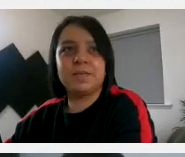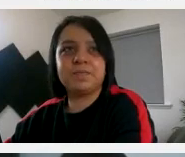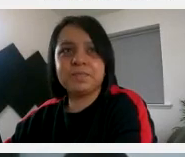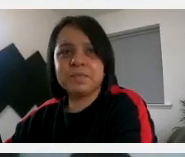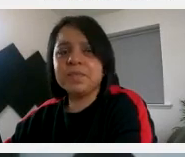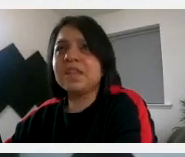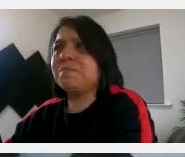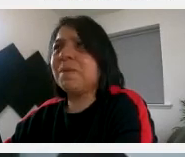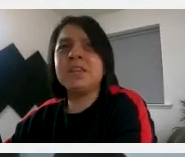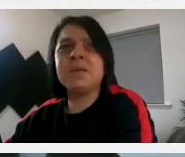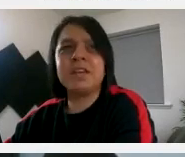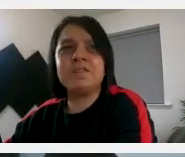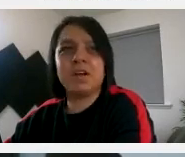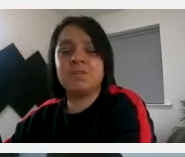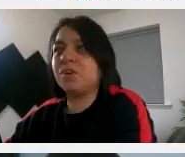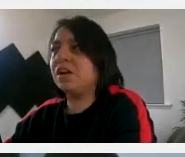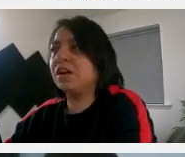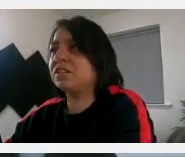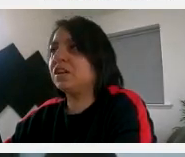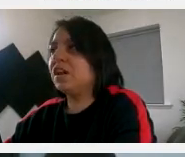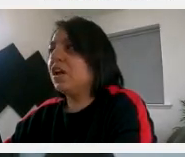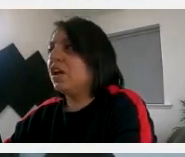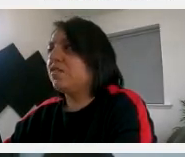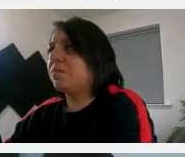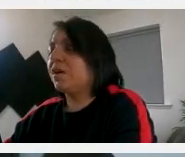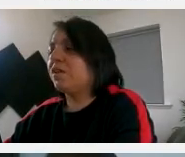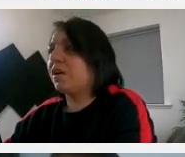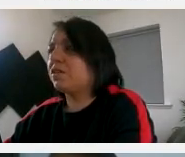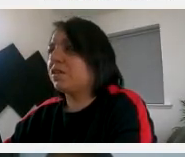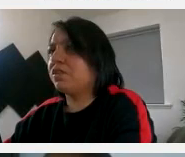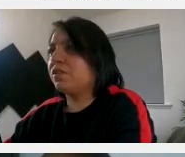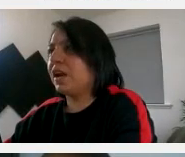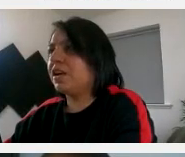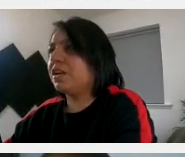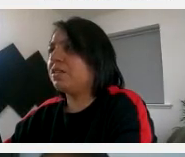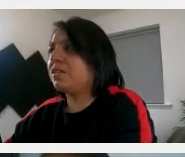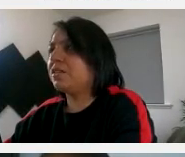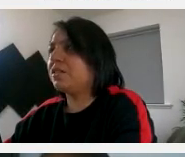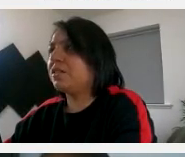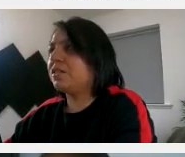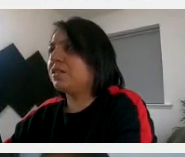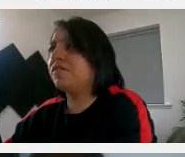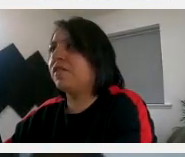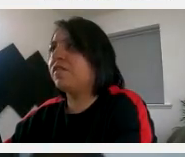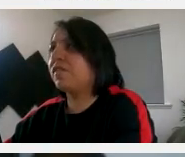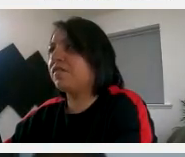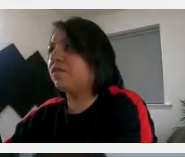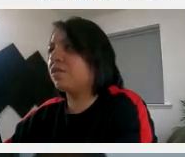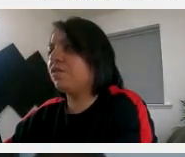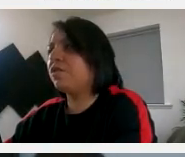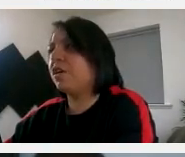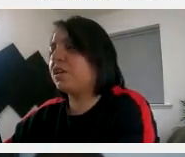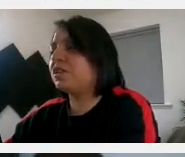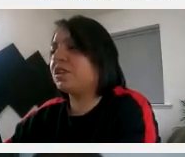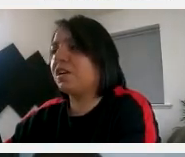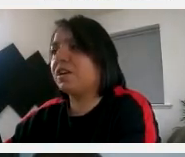UK. Many dialects from around the UK. Between 4 and 5 for